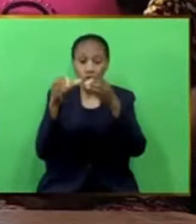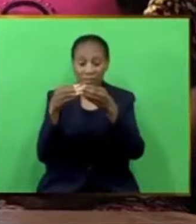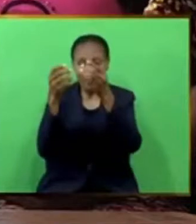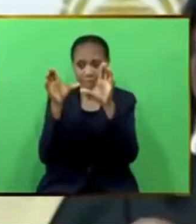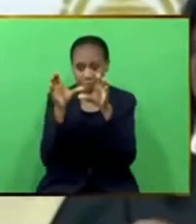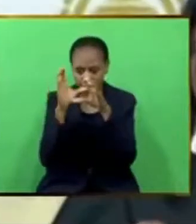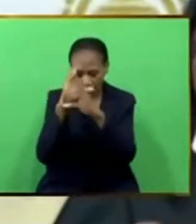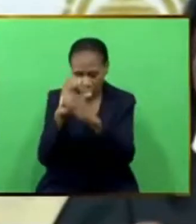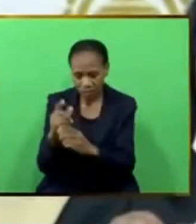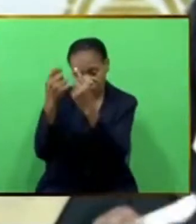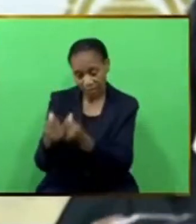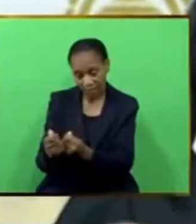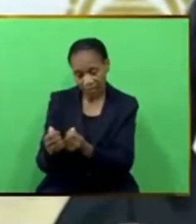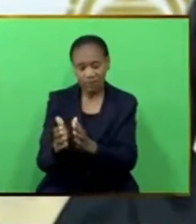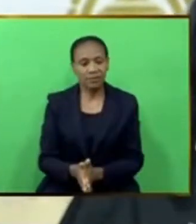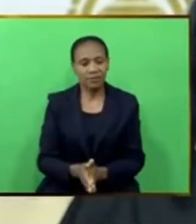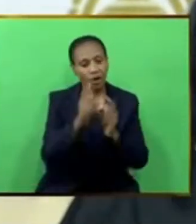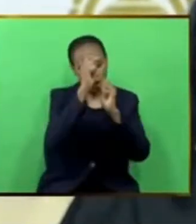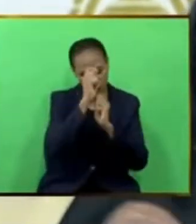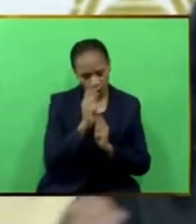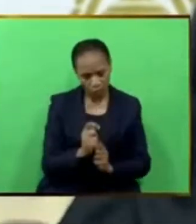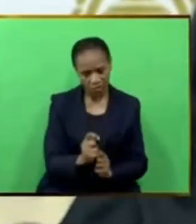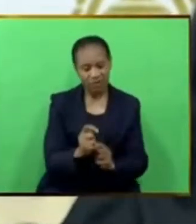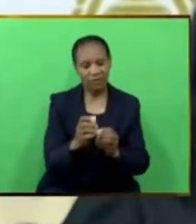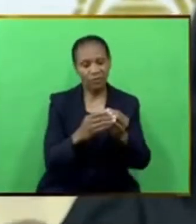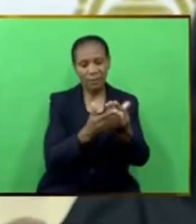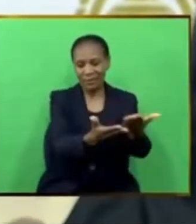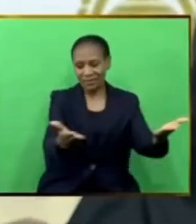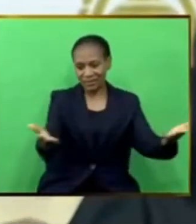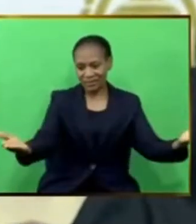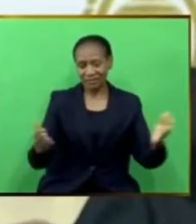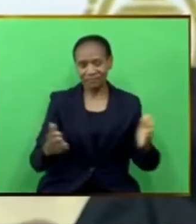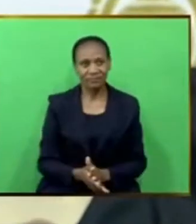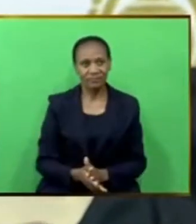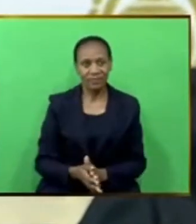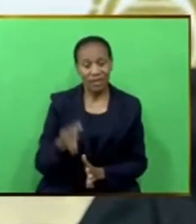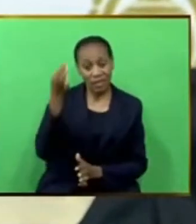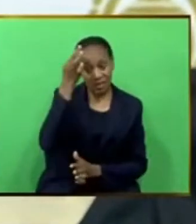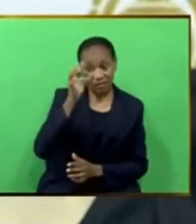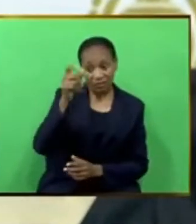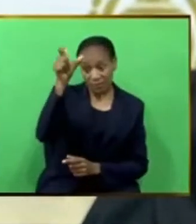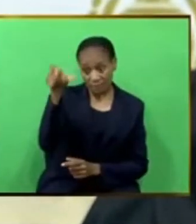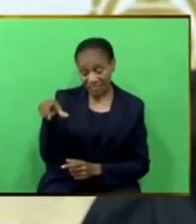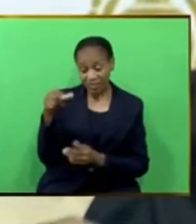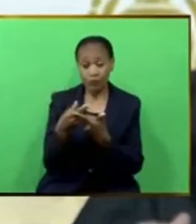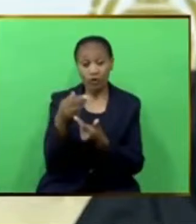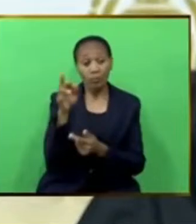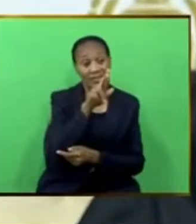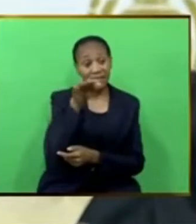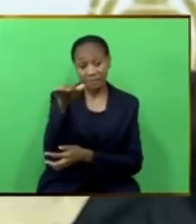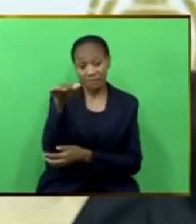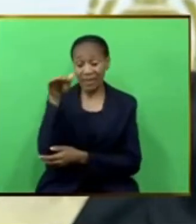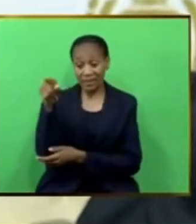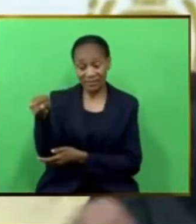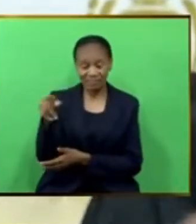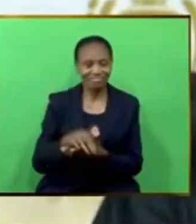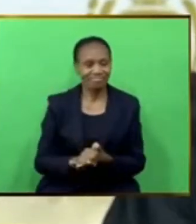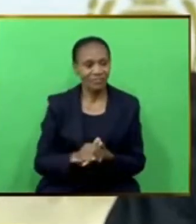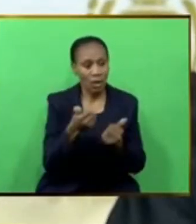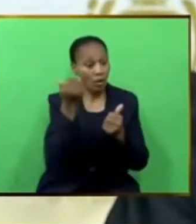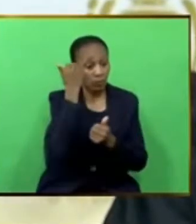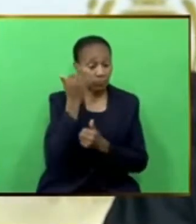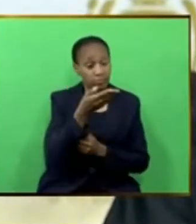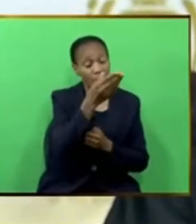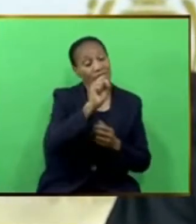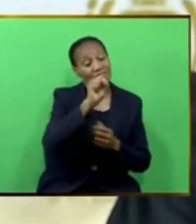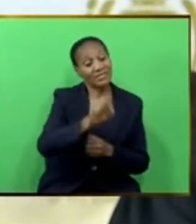Finance, honorable members, the Governor of the South African Reserve Bank, the Commissioner of